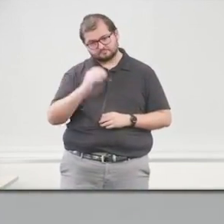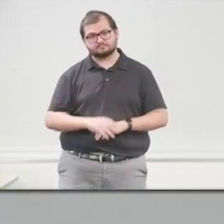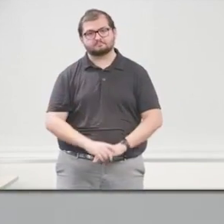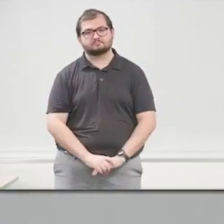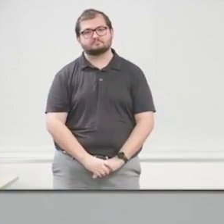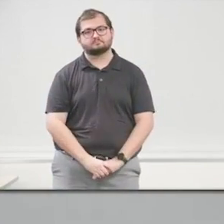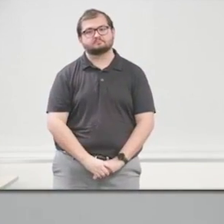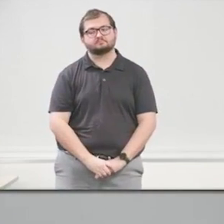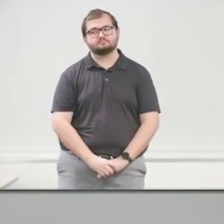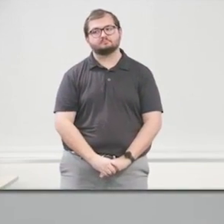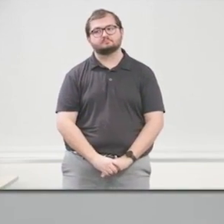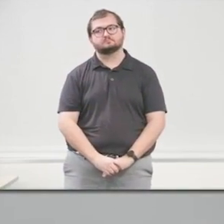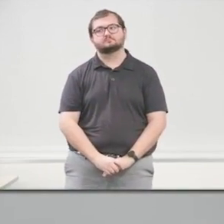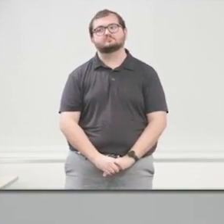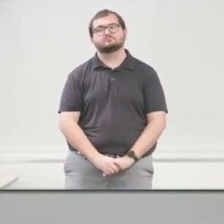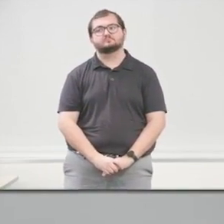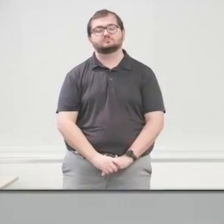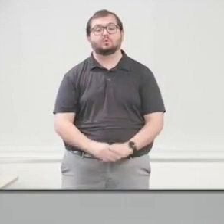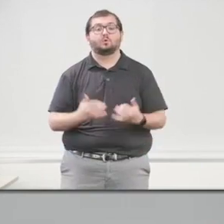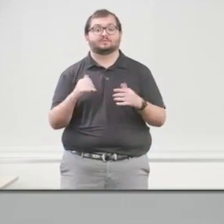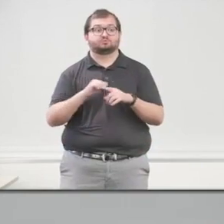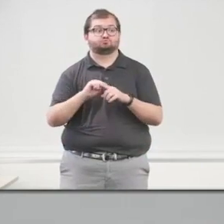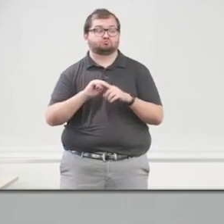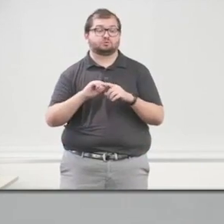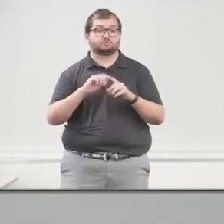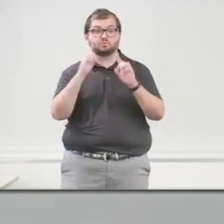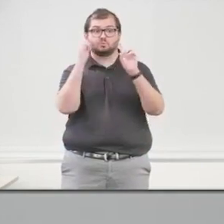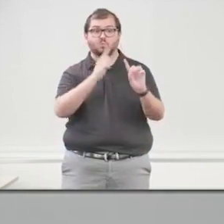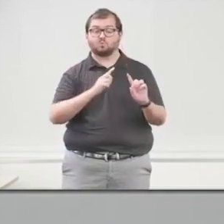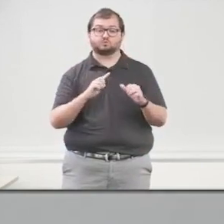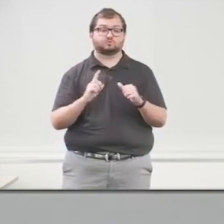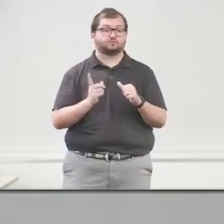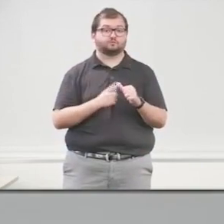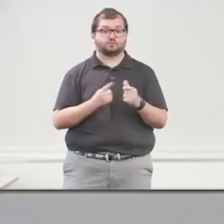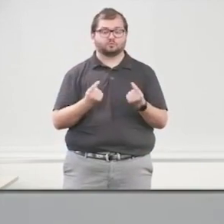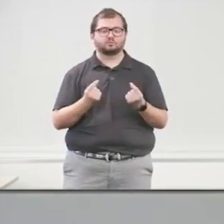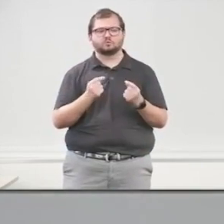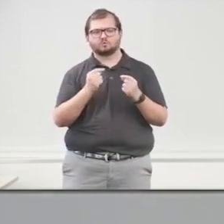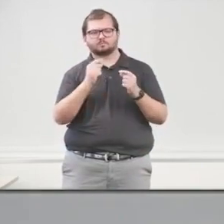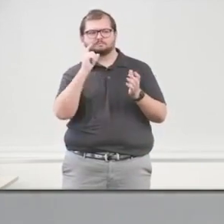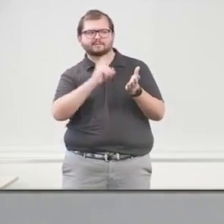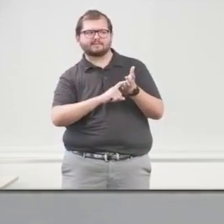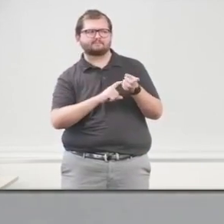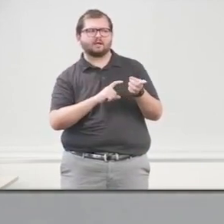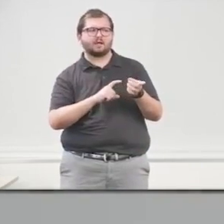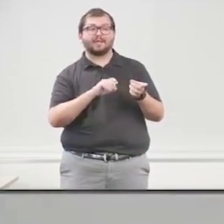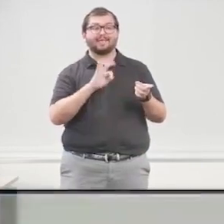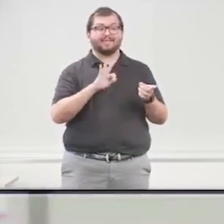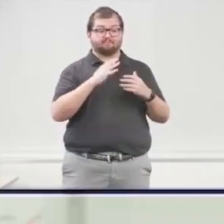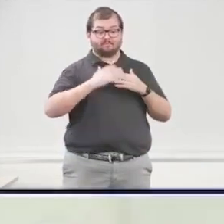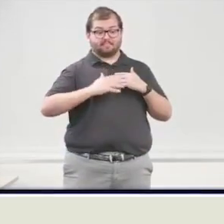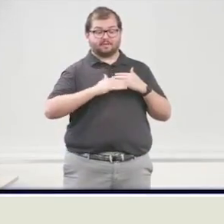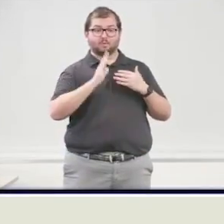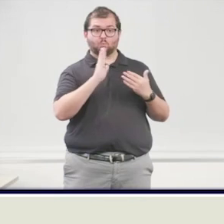So the goals of this training is, first, you identify, so you recognize what a life-threatening bleed is, and